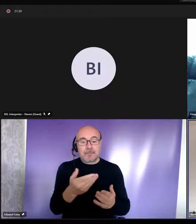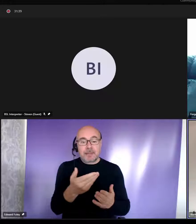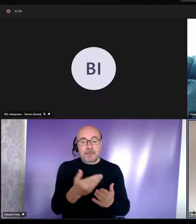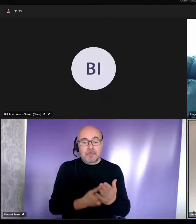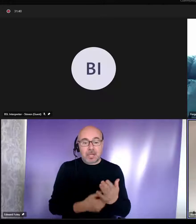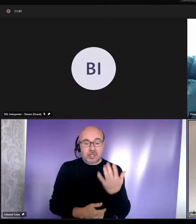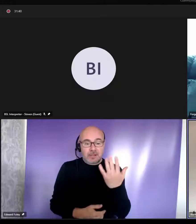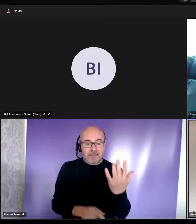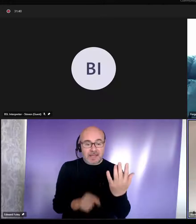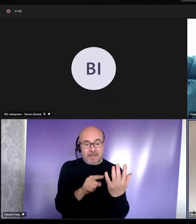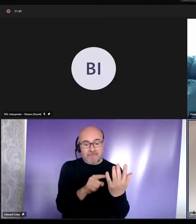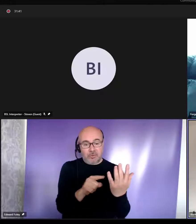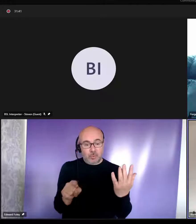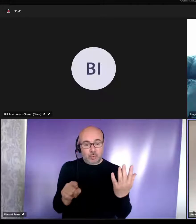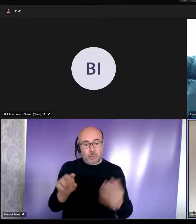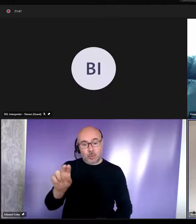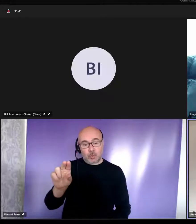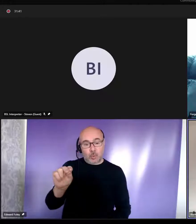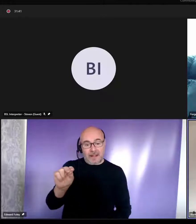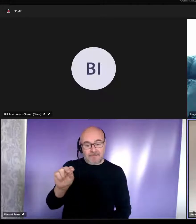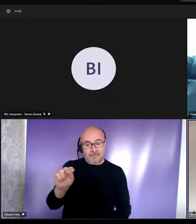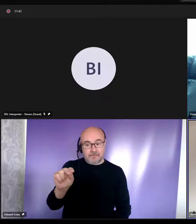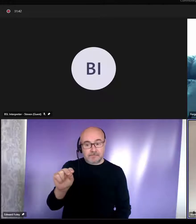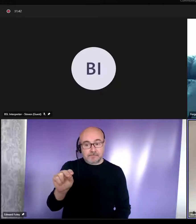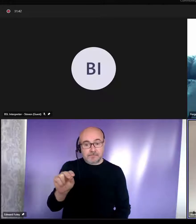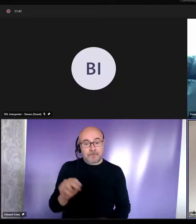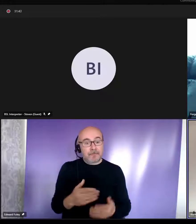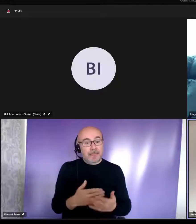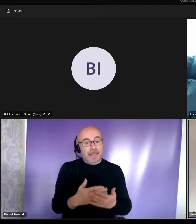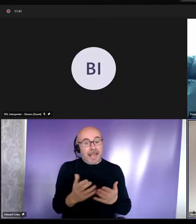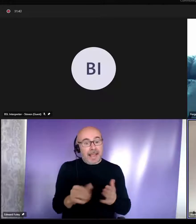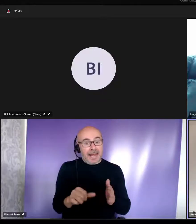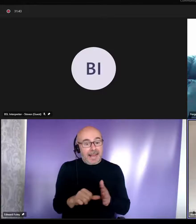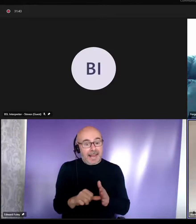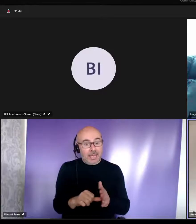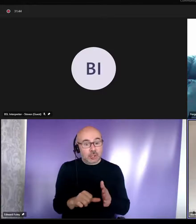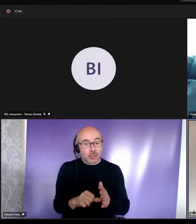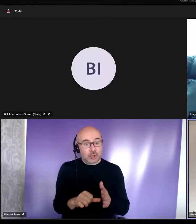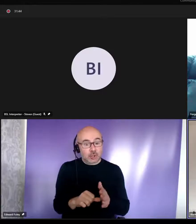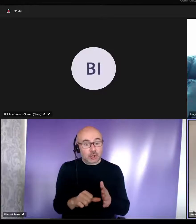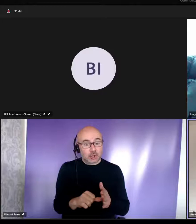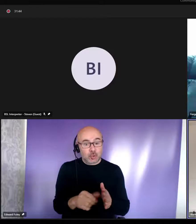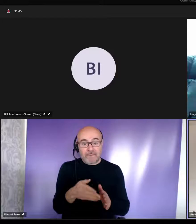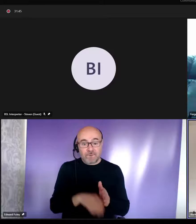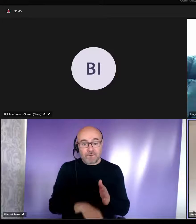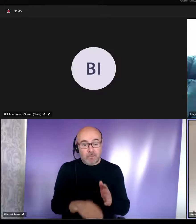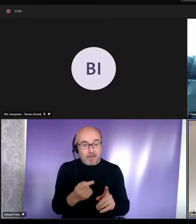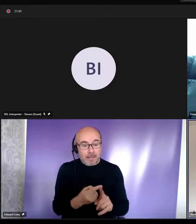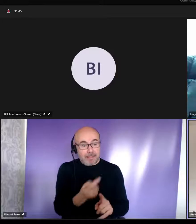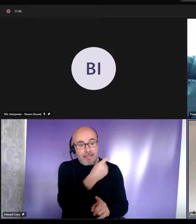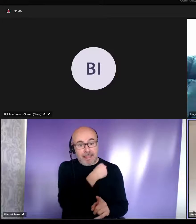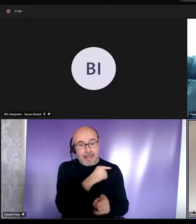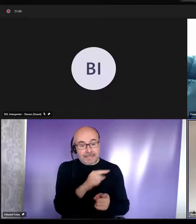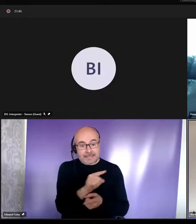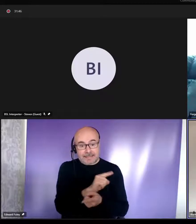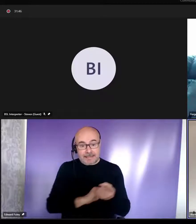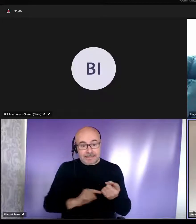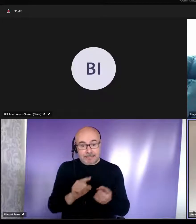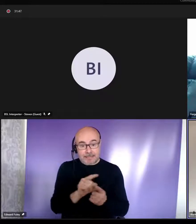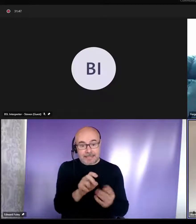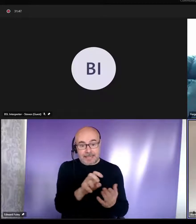12. Is there any issues arising from the previous meeting